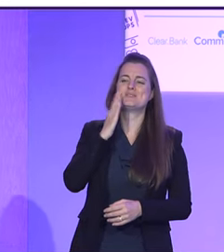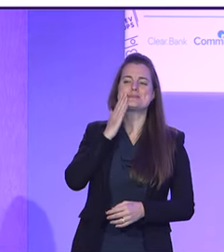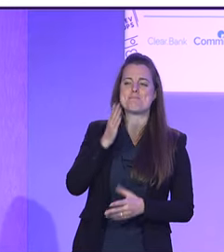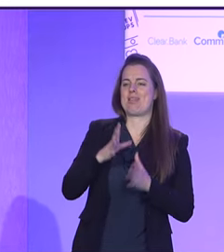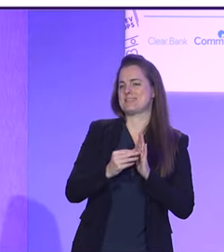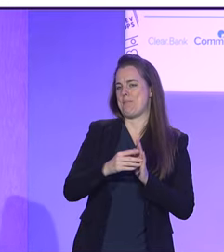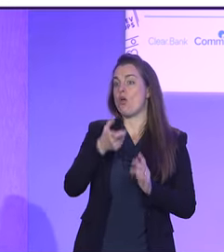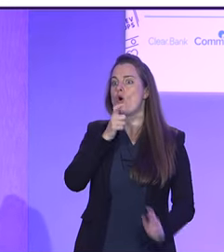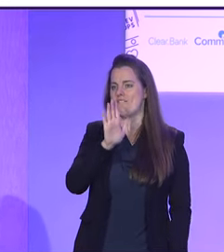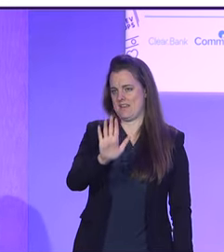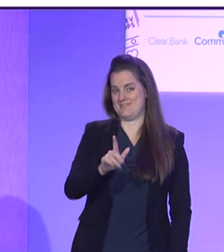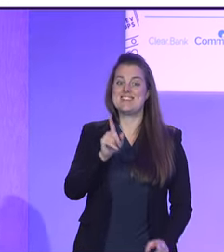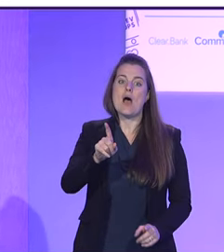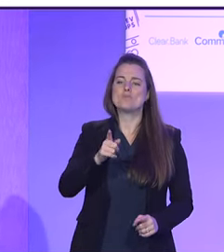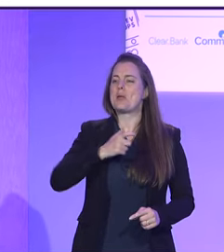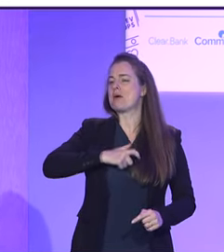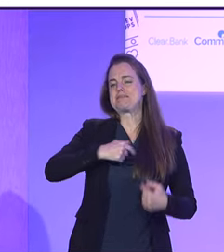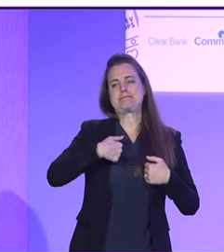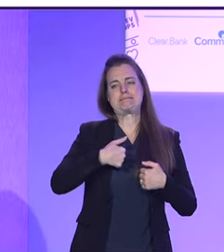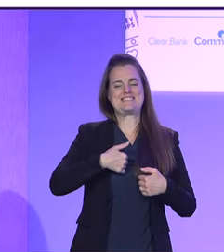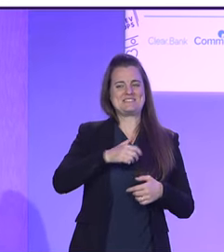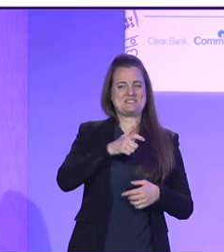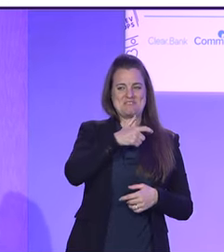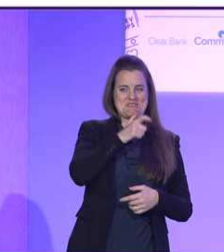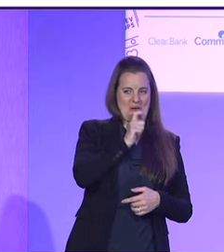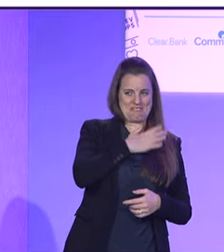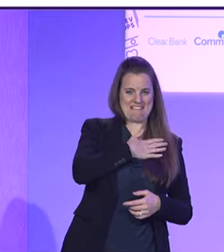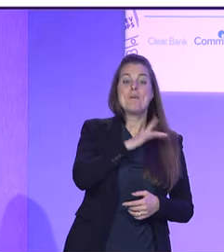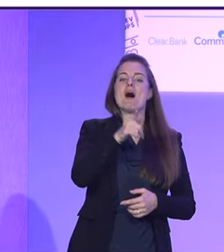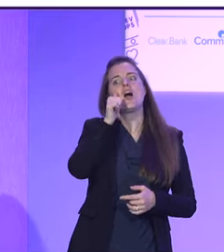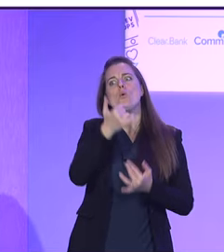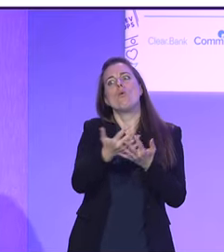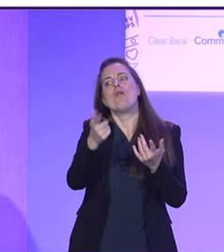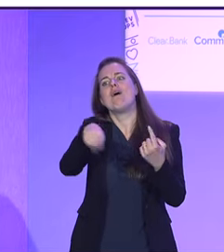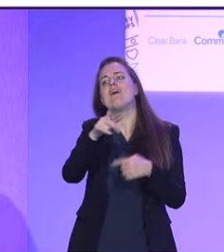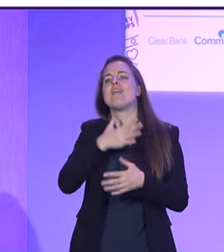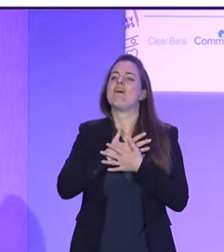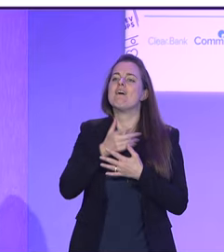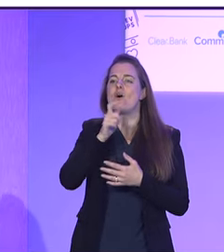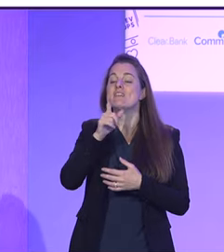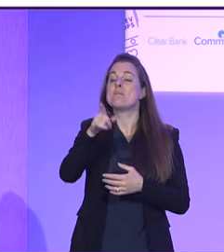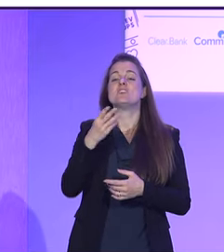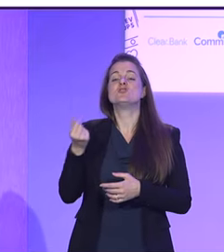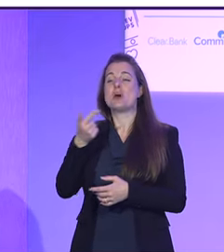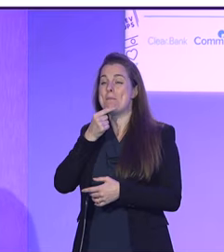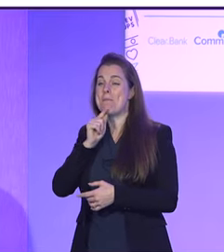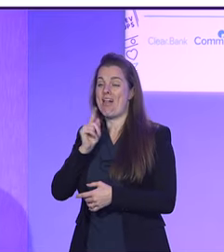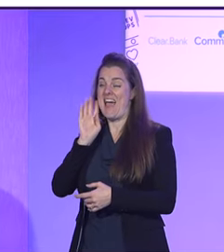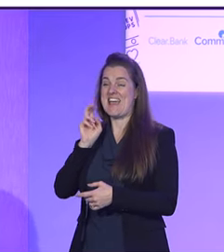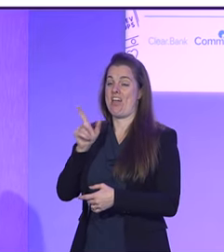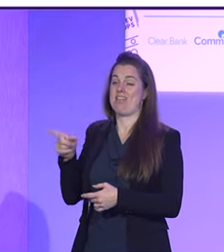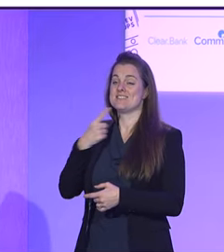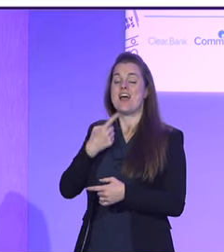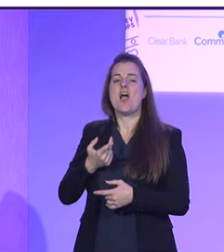I know everyone likes to drink coffee. I personally don't drink coffee. But I hear from people that they say, I'm not even awake in the mornings. I have to have my